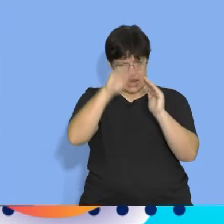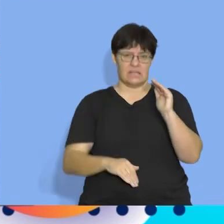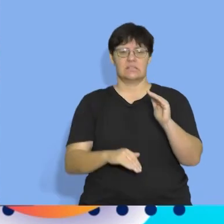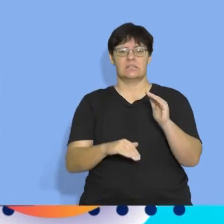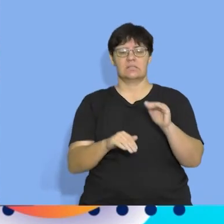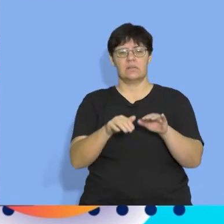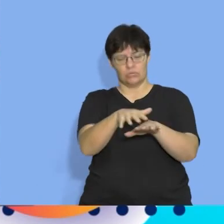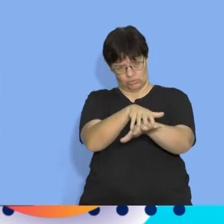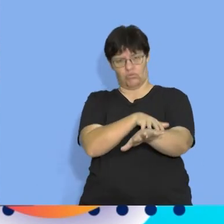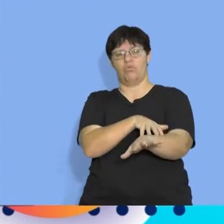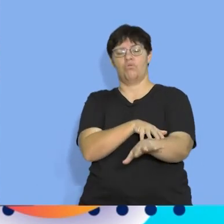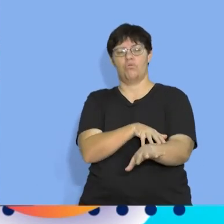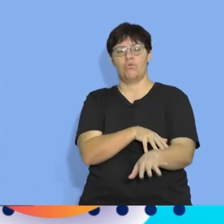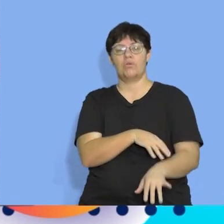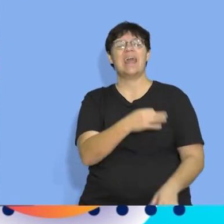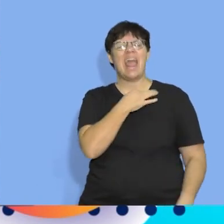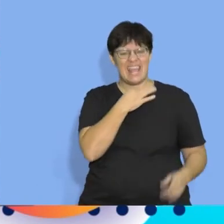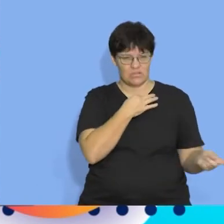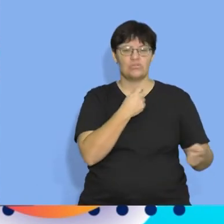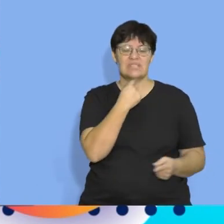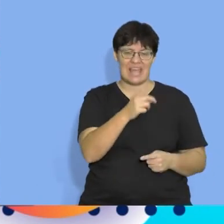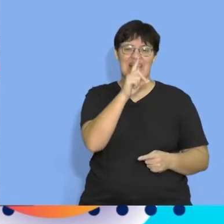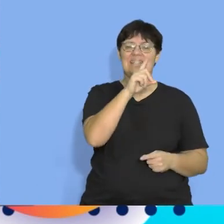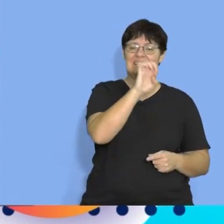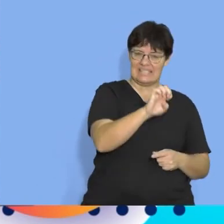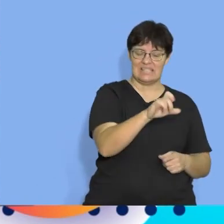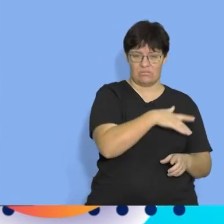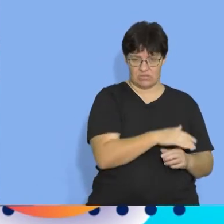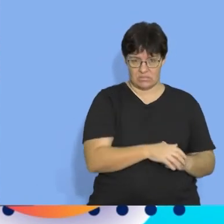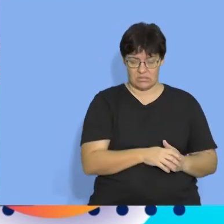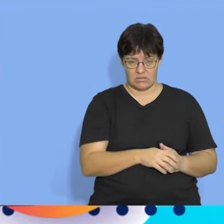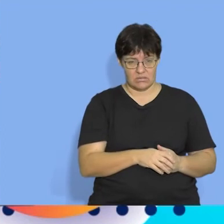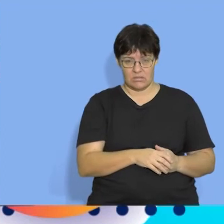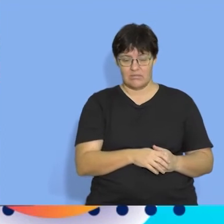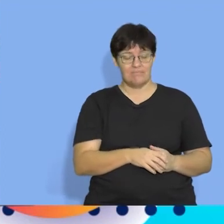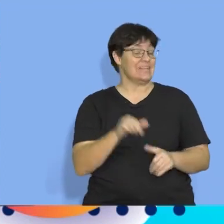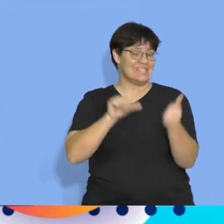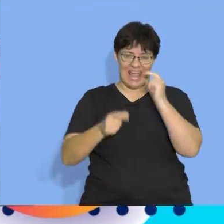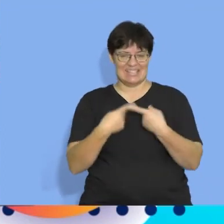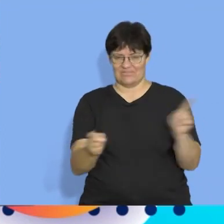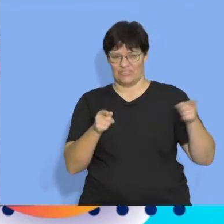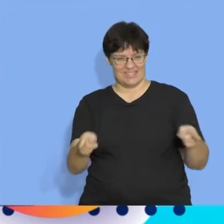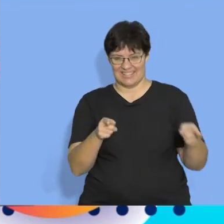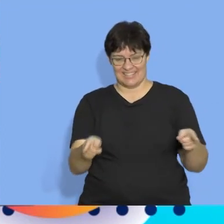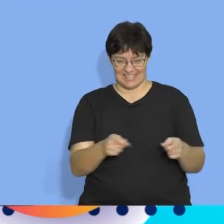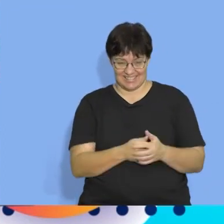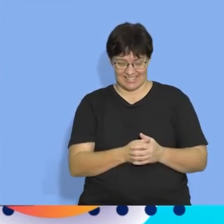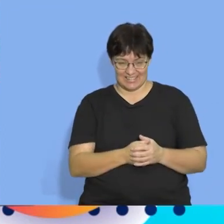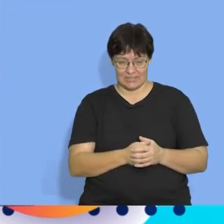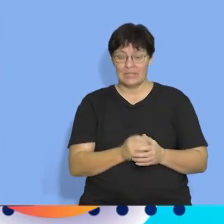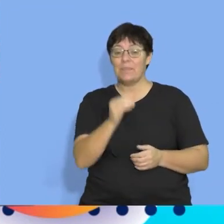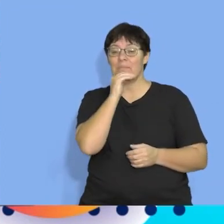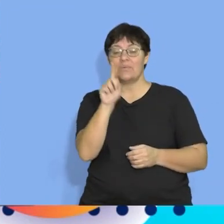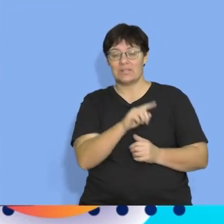decelerating. Yes, in English, we would say decelerating. Not in science, okay? What